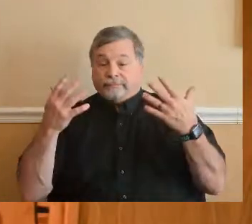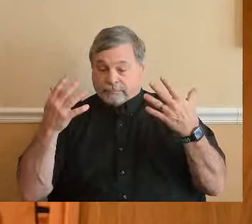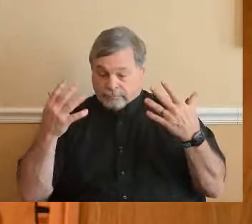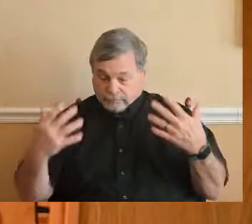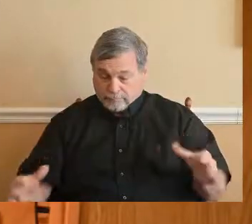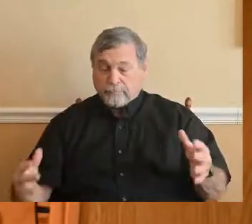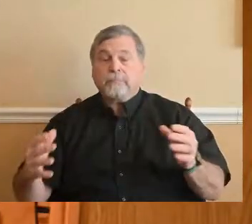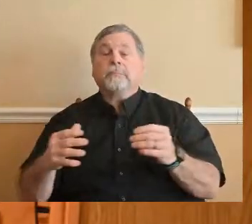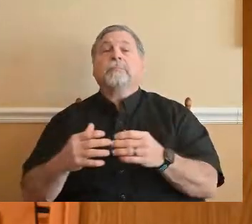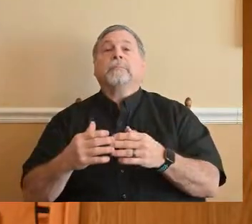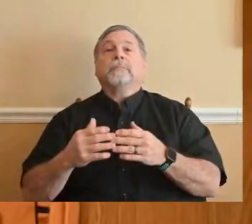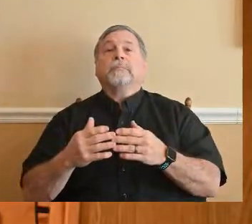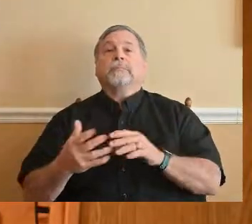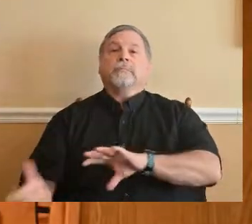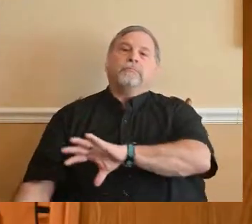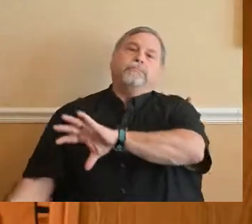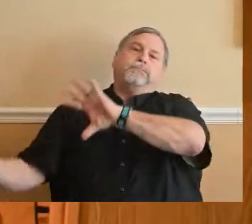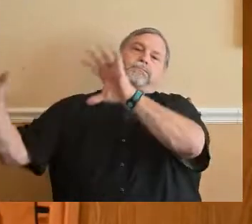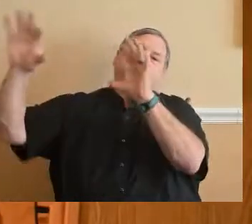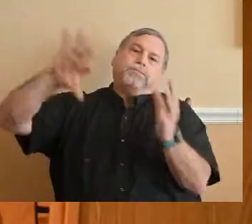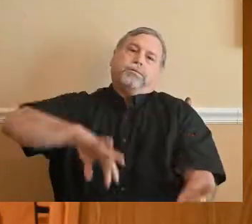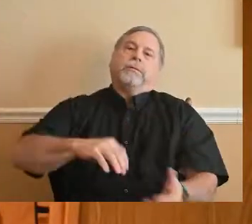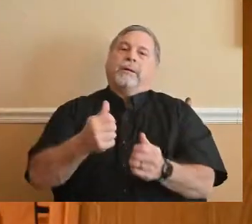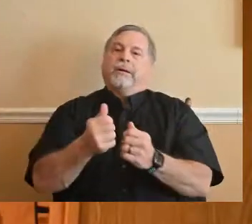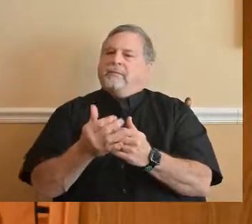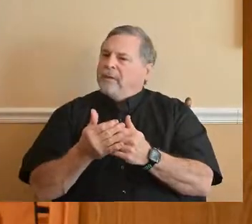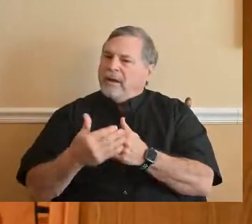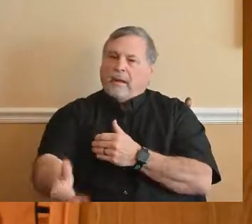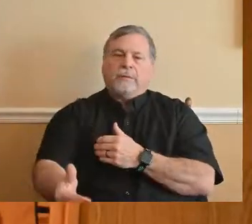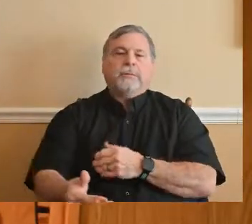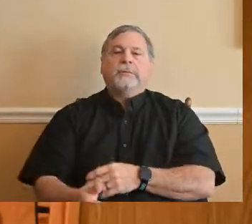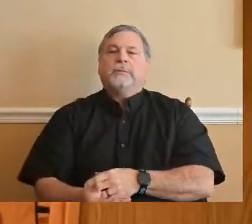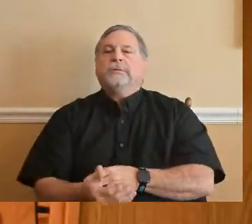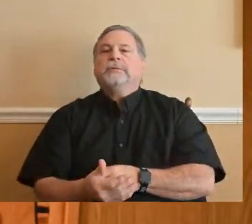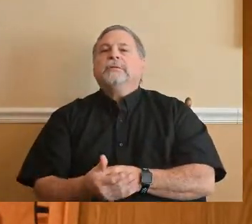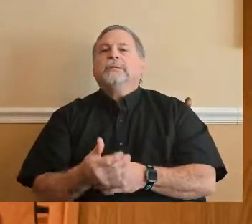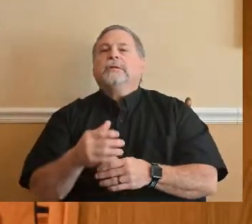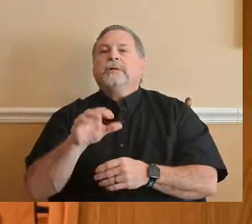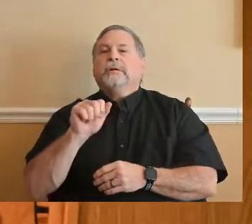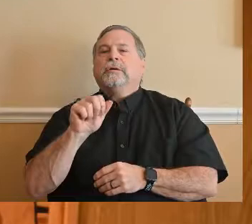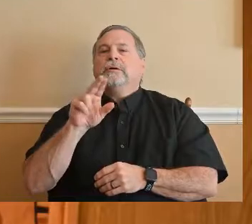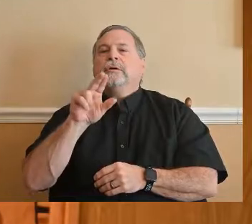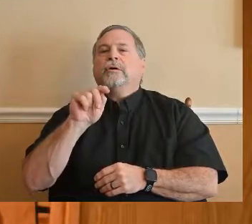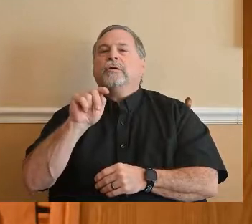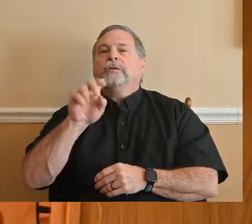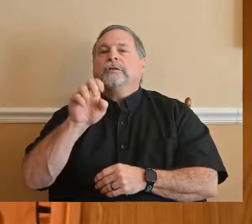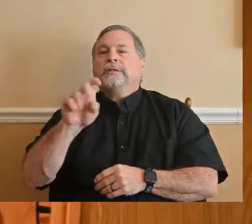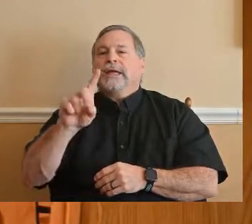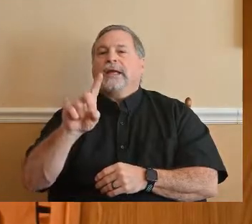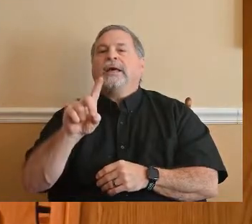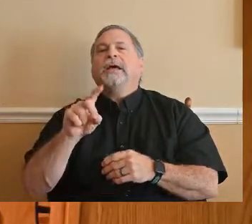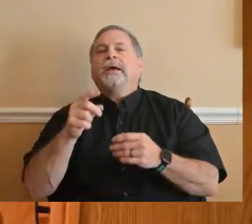Now once you get that going, just dump everything else in and we're going to saute that down.